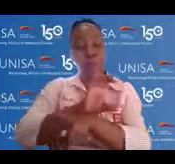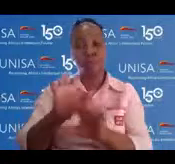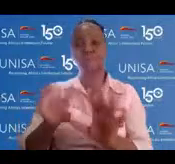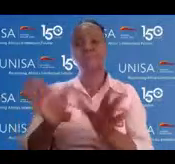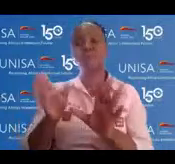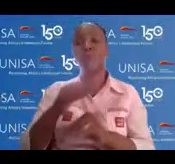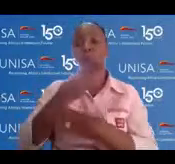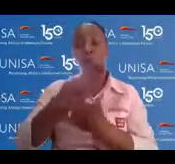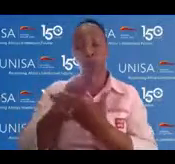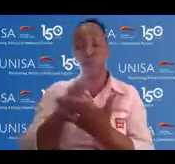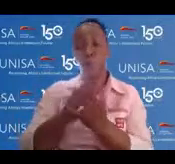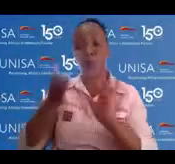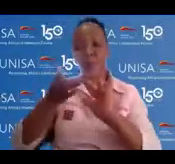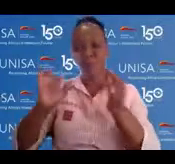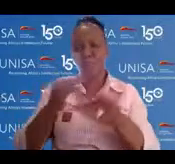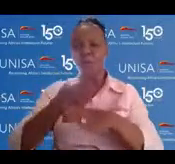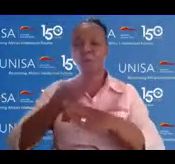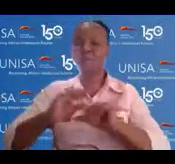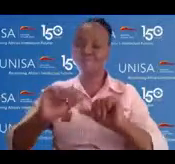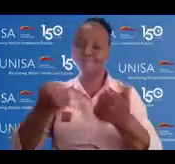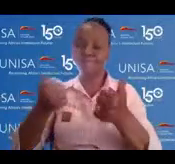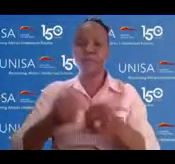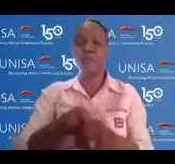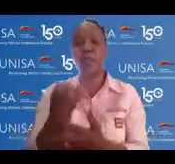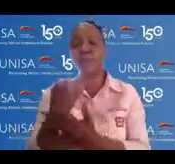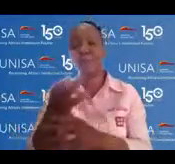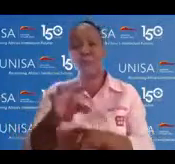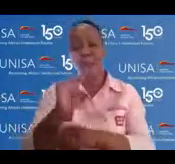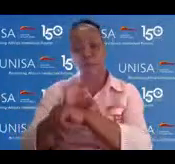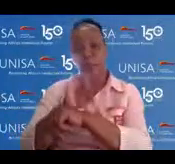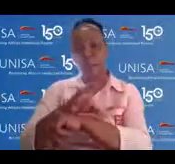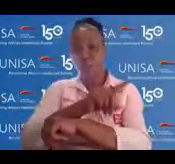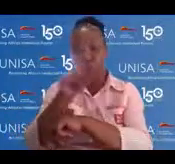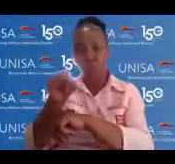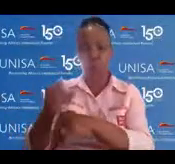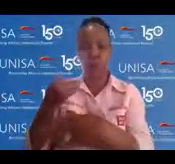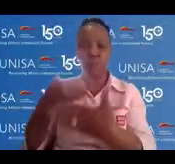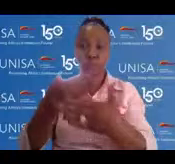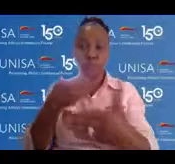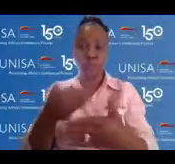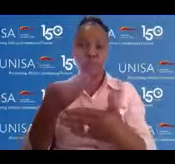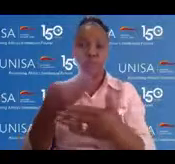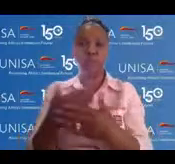working. And I have 3 advices for you before I go.